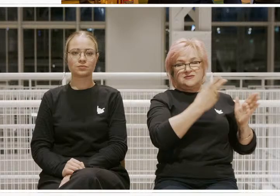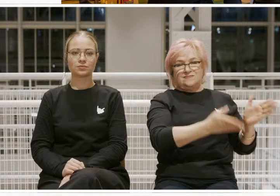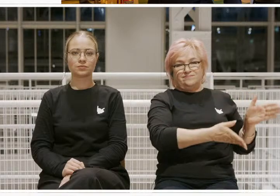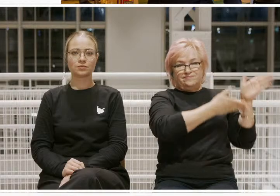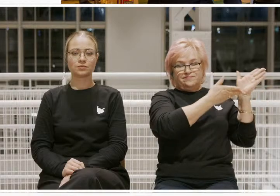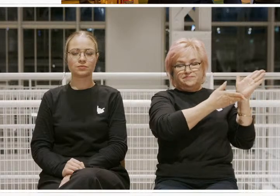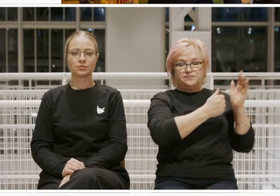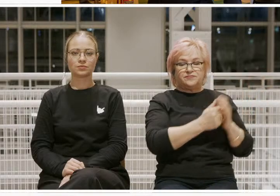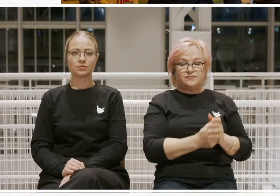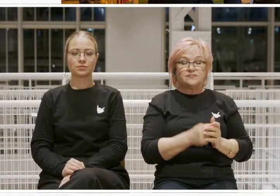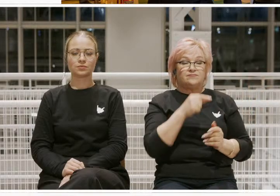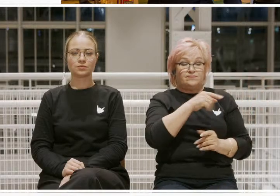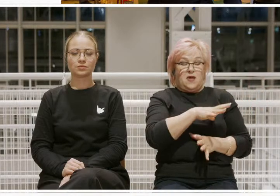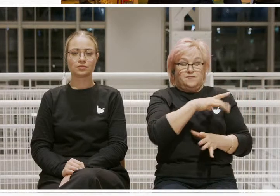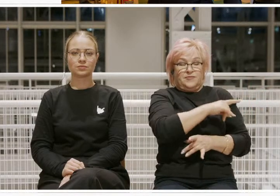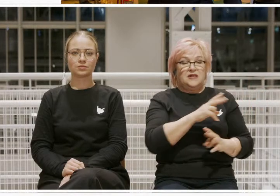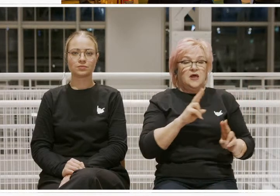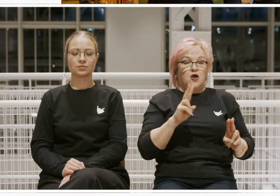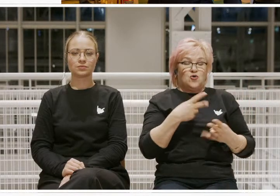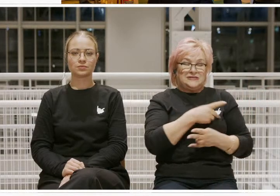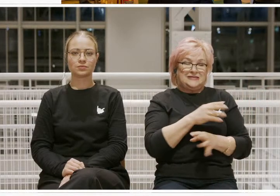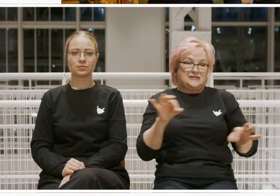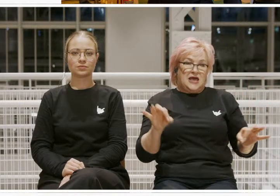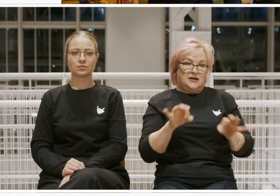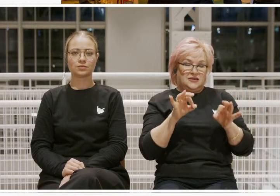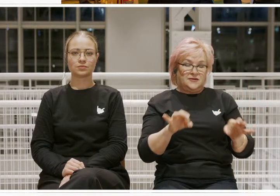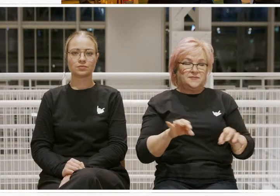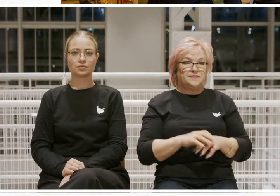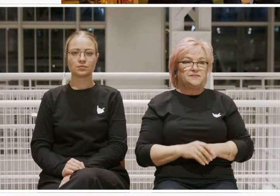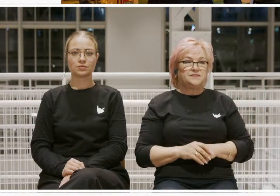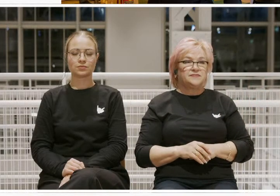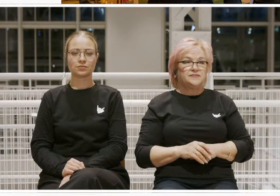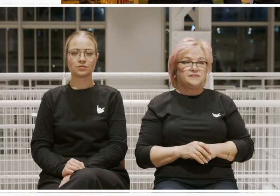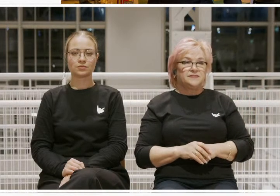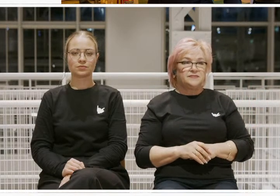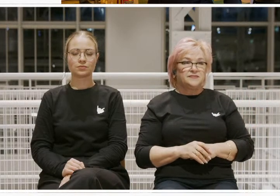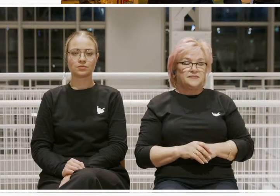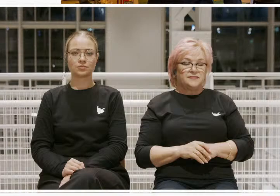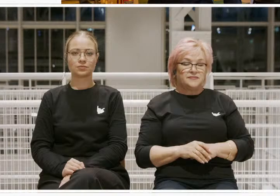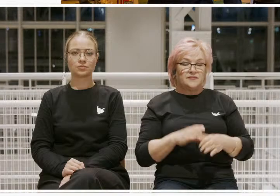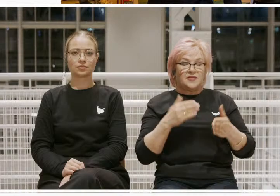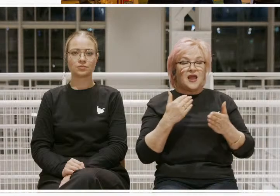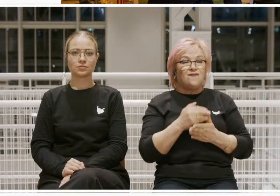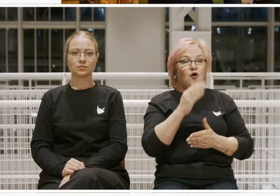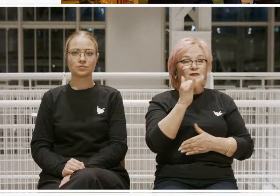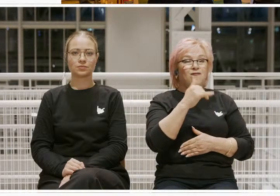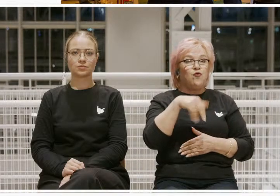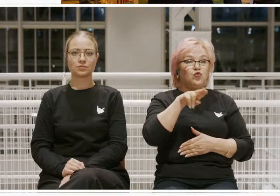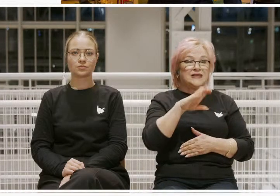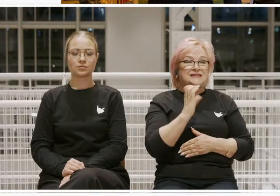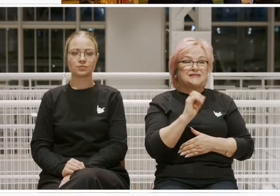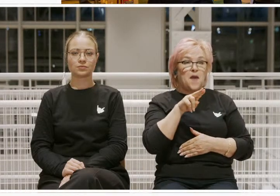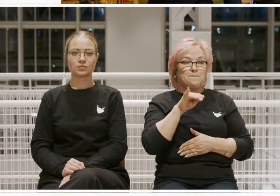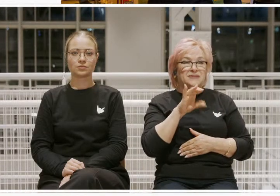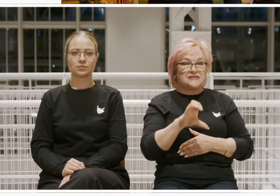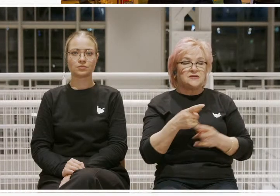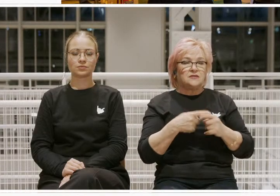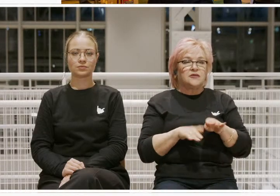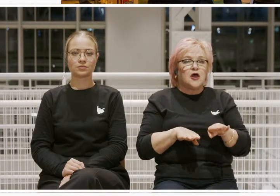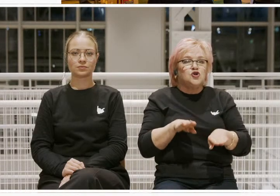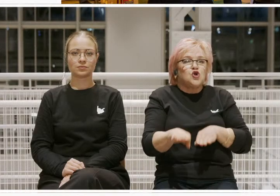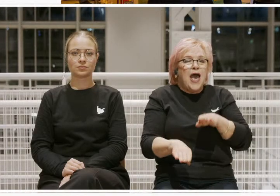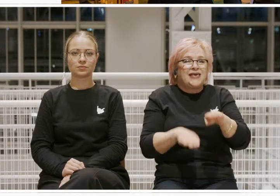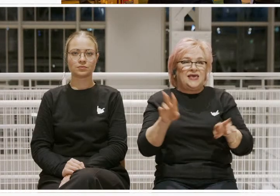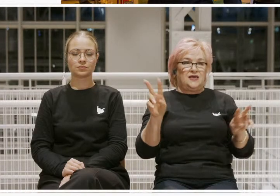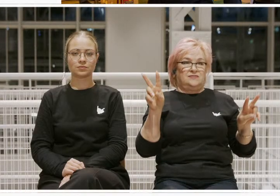So Footsteps is another project and a learning process,